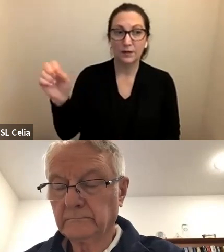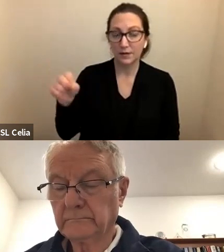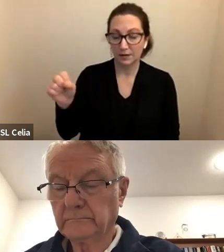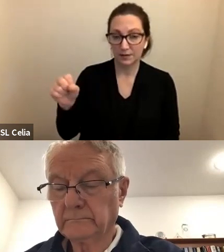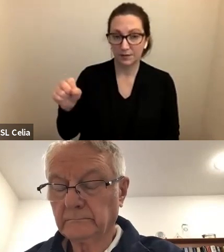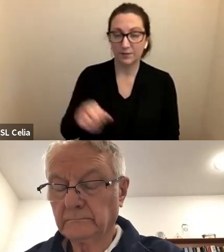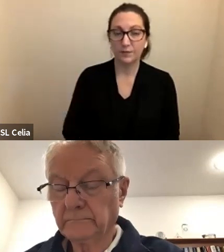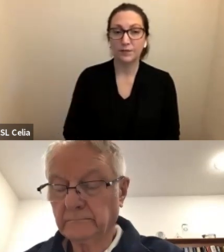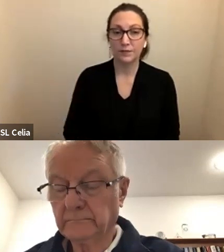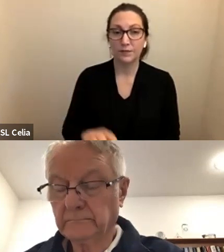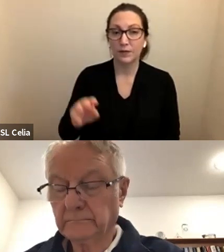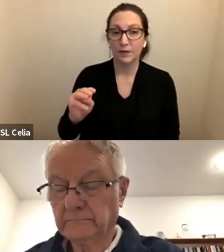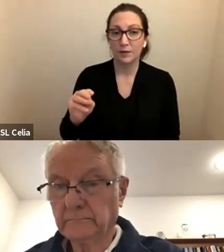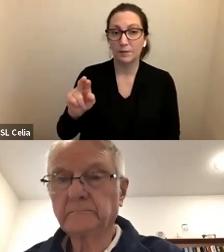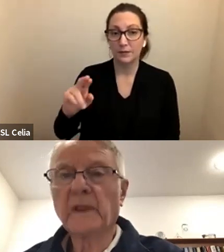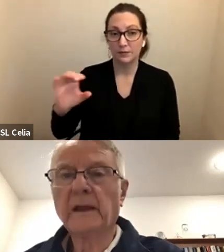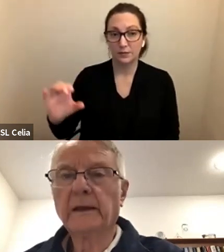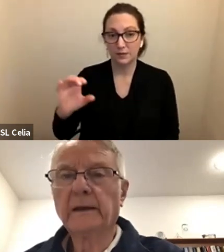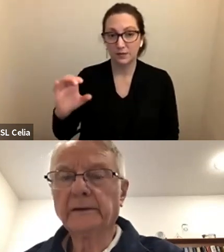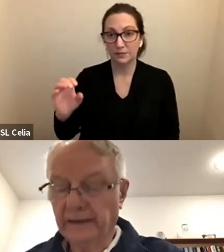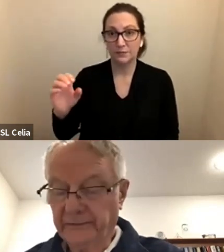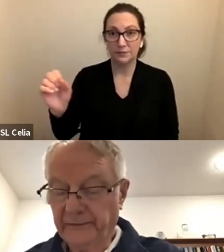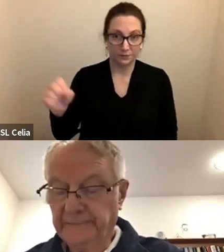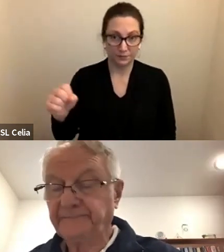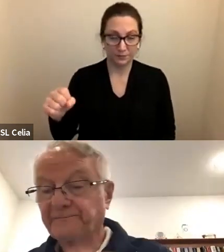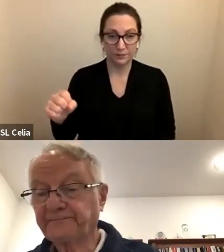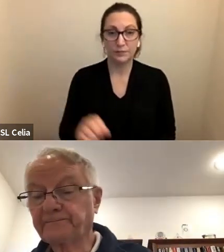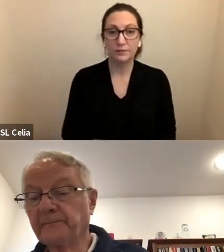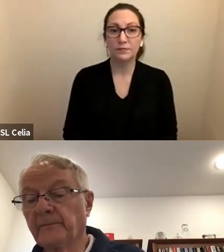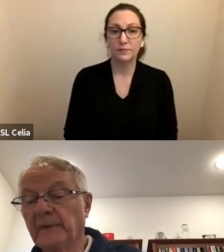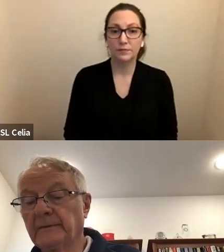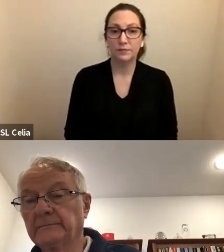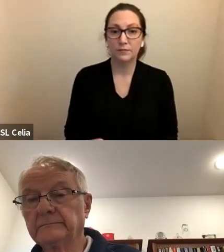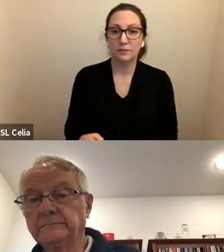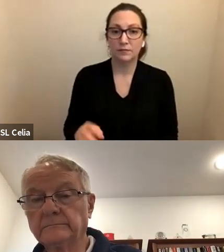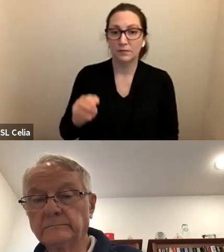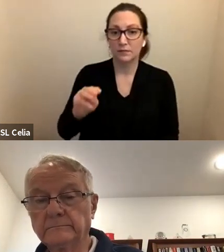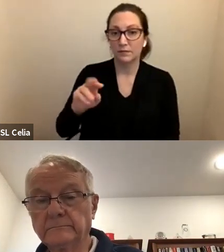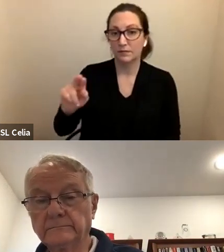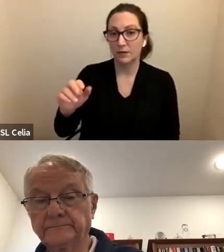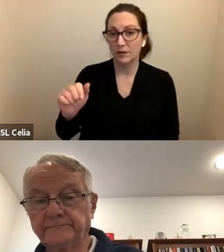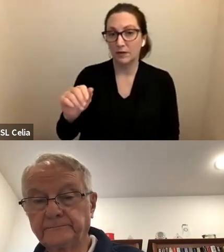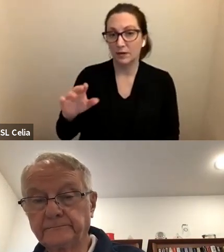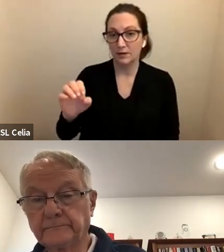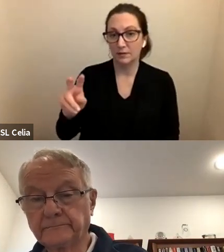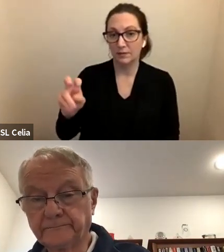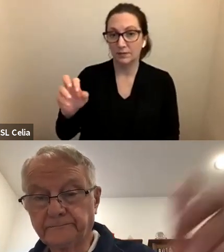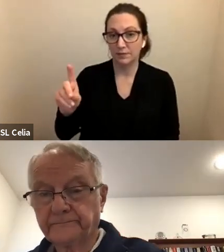Yes. Mr. Contampassis, Yes. and I see Mr. Acevedo is here.